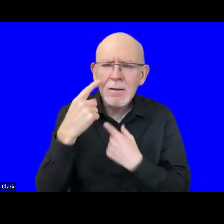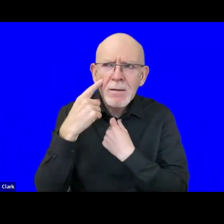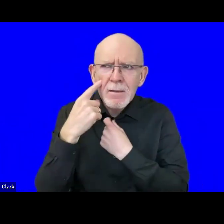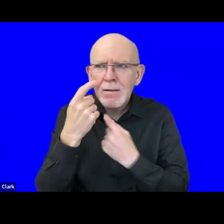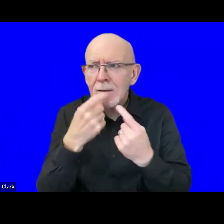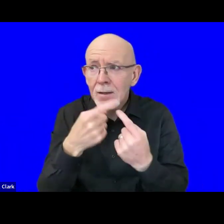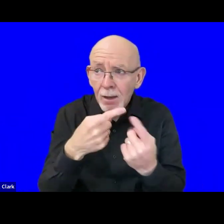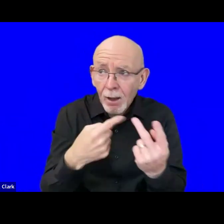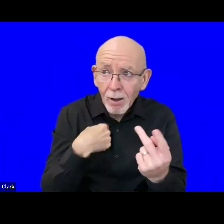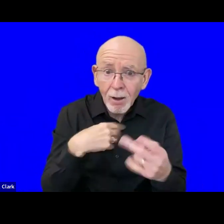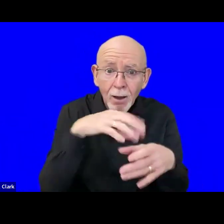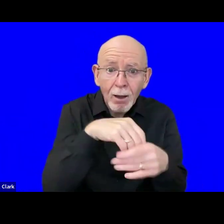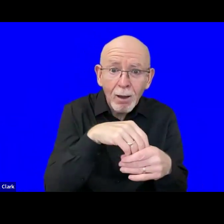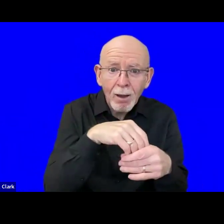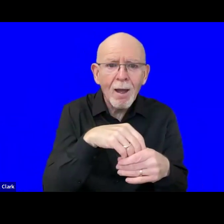cases we can go up to